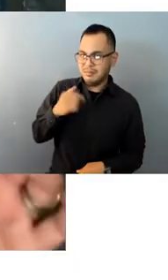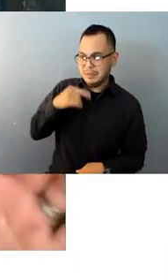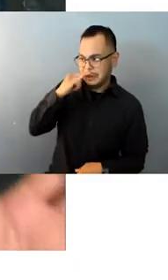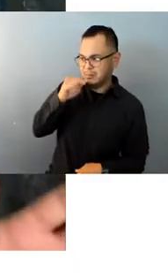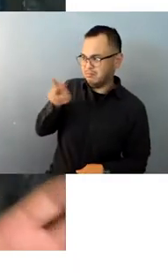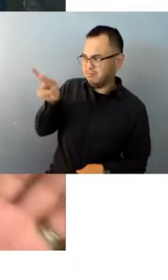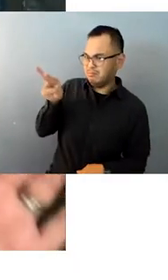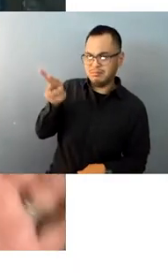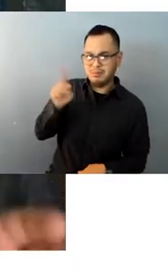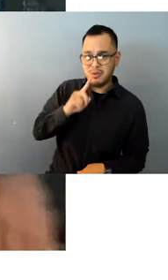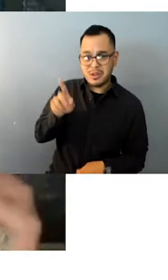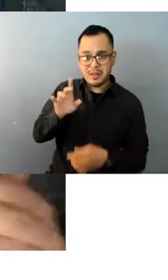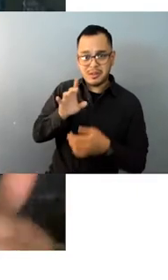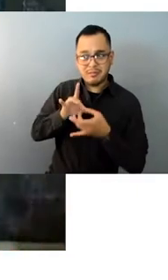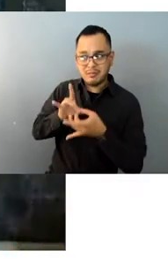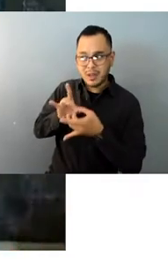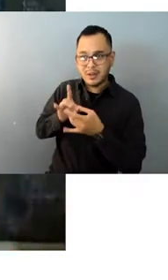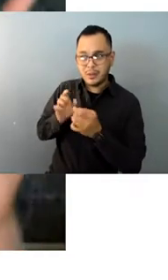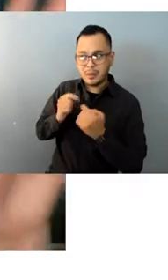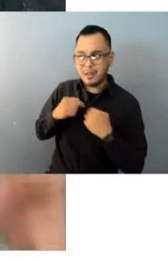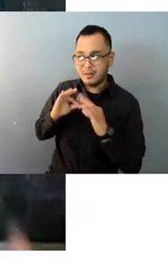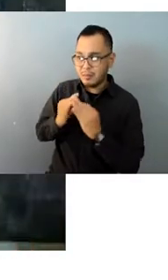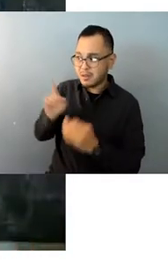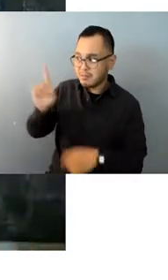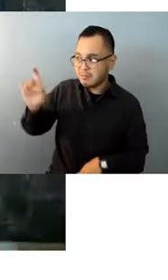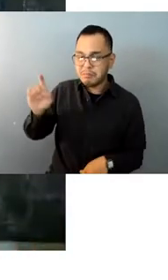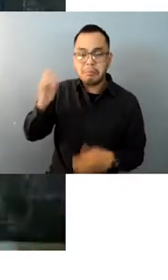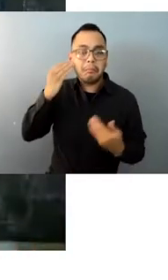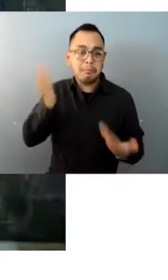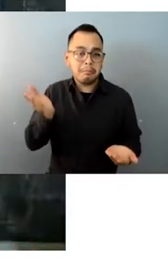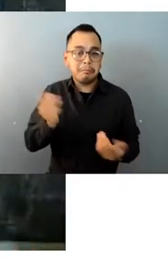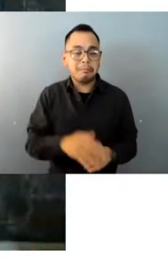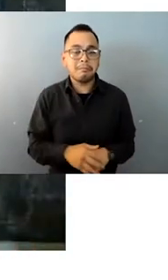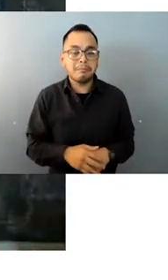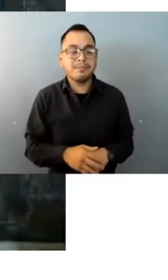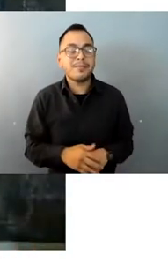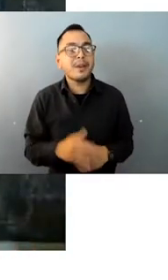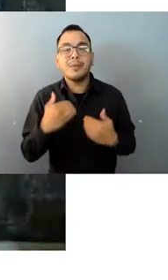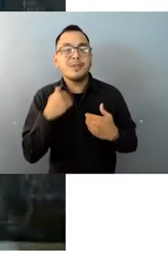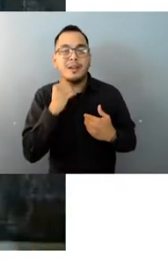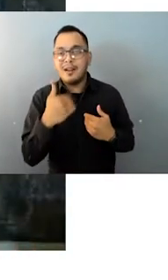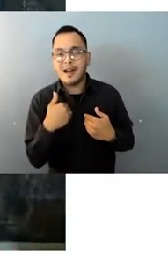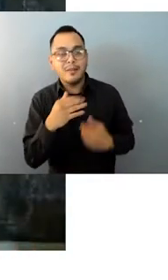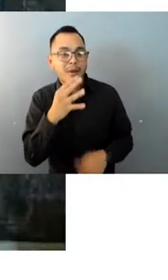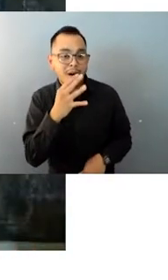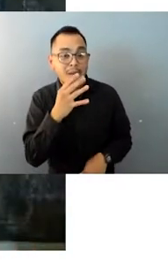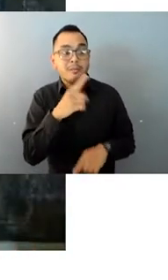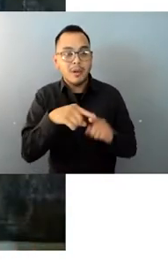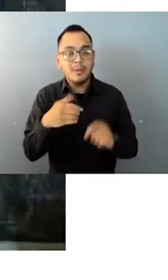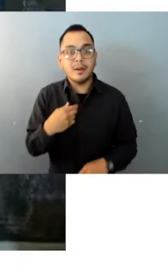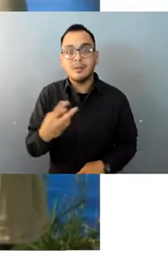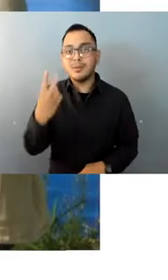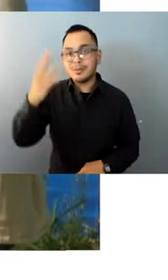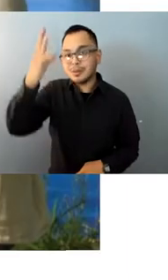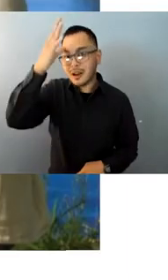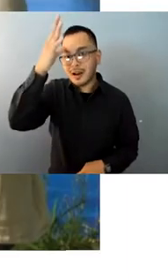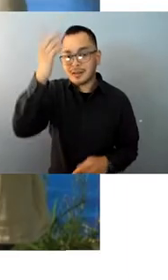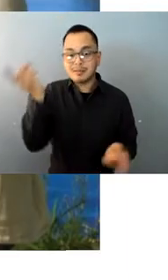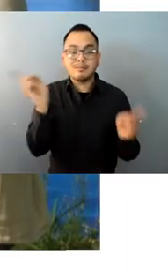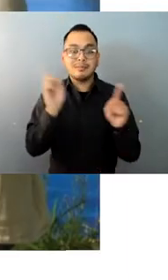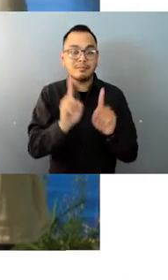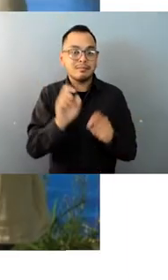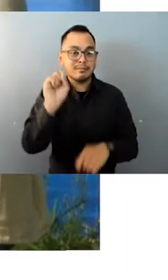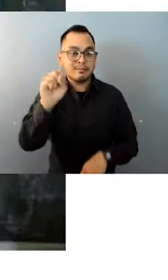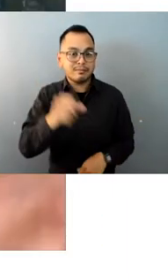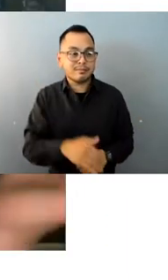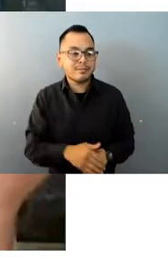these tias and grandmas were actually related to us by blood. We didn't have someone to call mom, but we had two loving